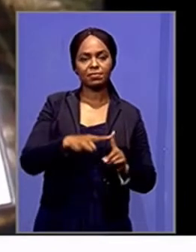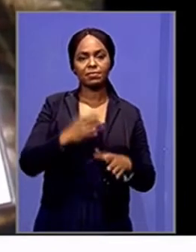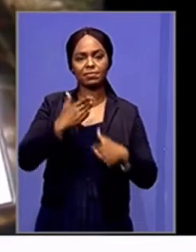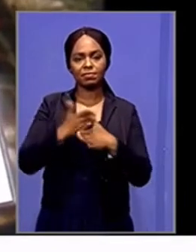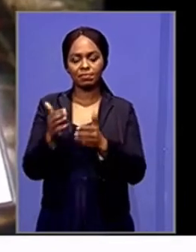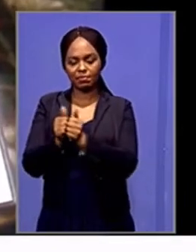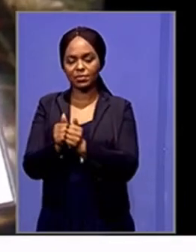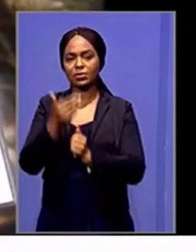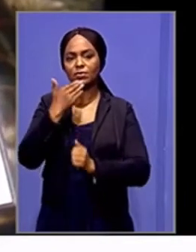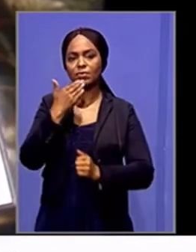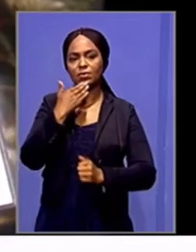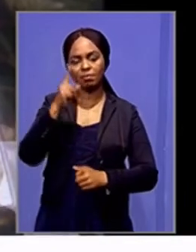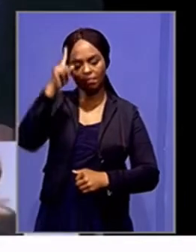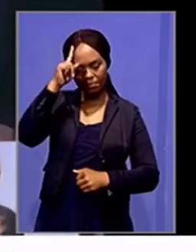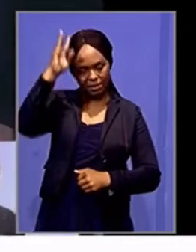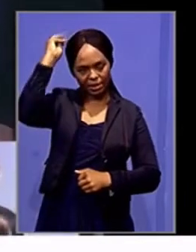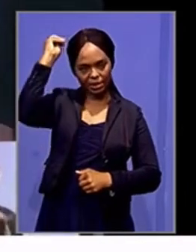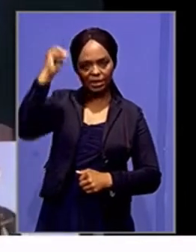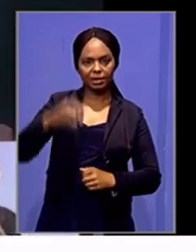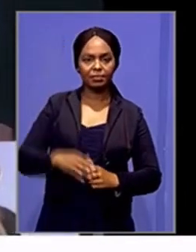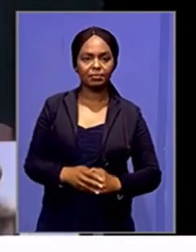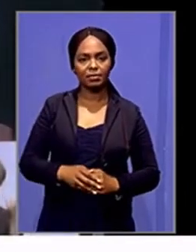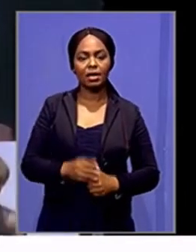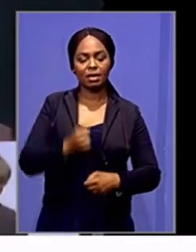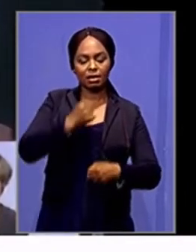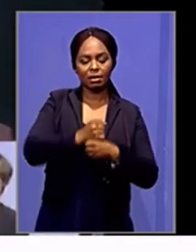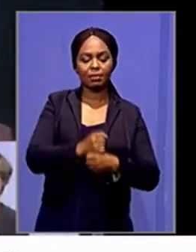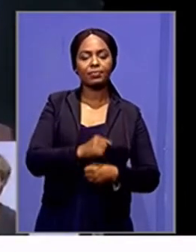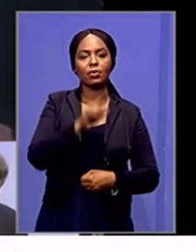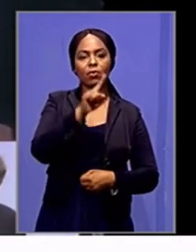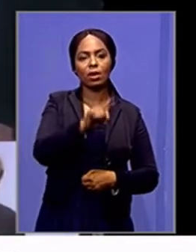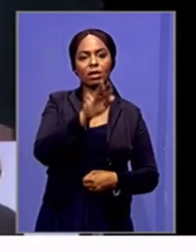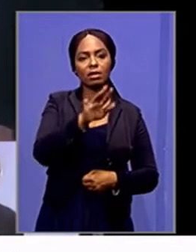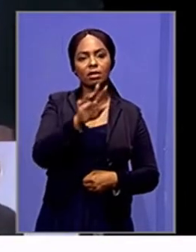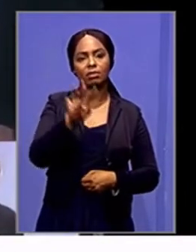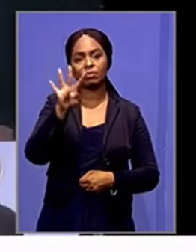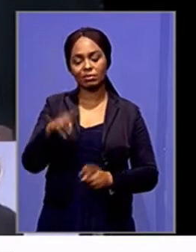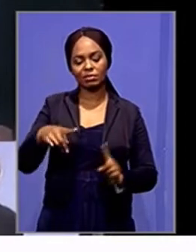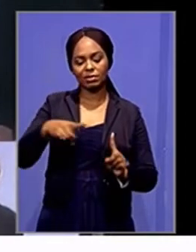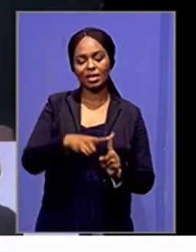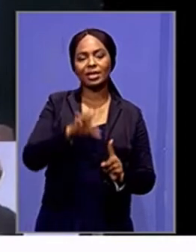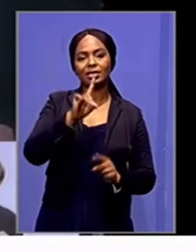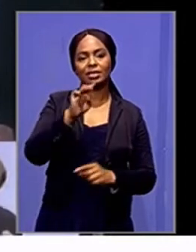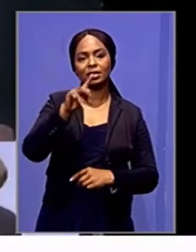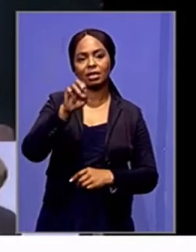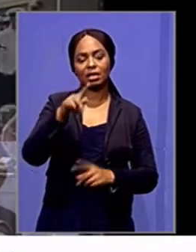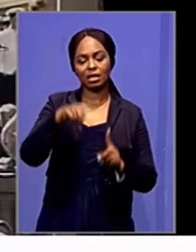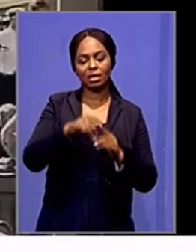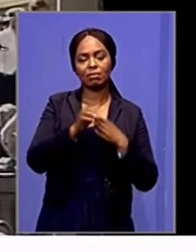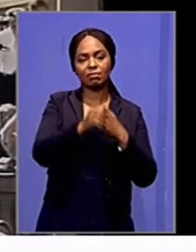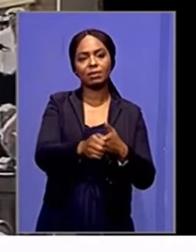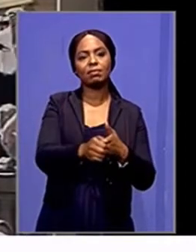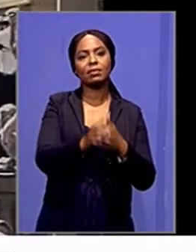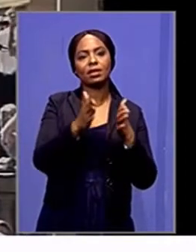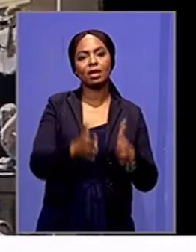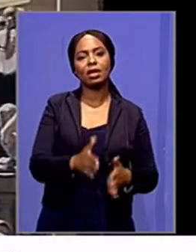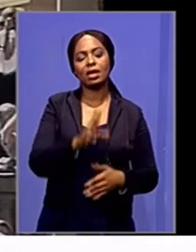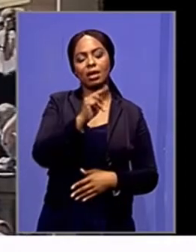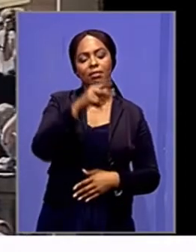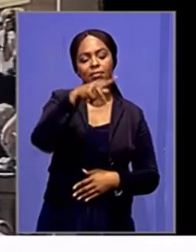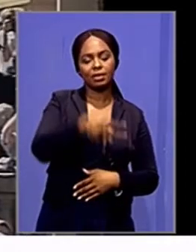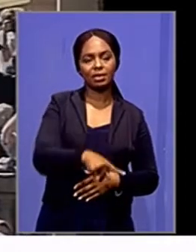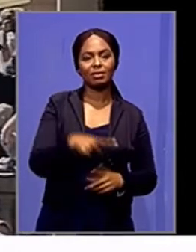mo Afrika Borwa Nelson Mandela. Ka 1994, De Klerk yo ka nako eo e ne le moeteledipele wa National Party o ne a